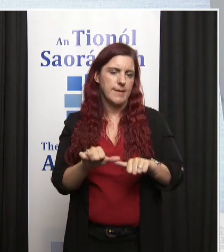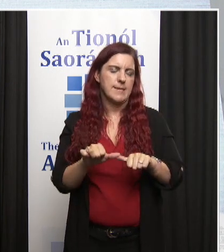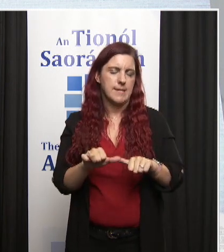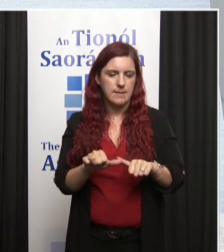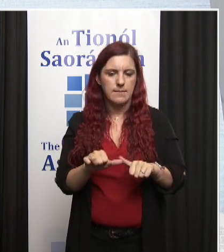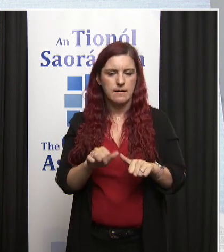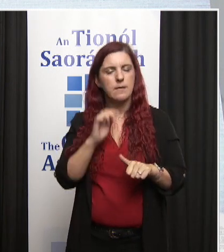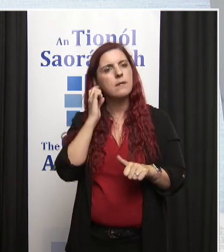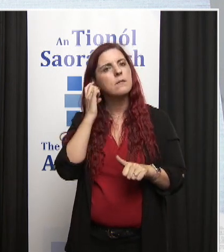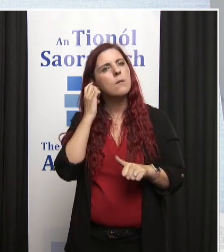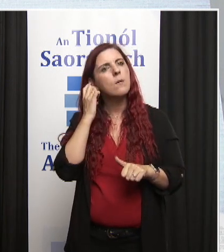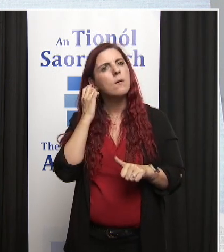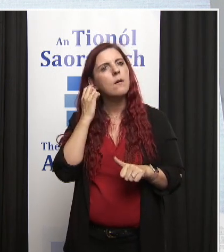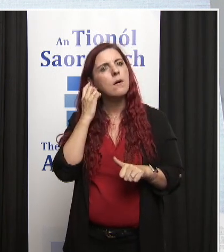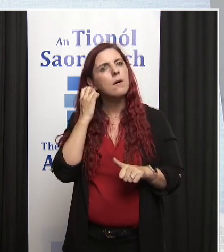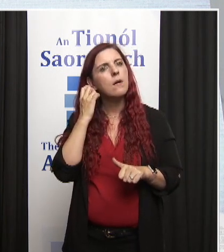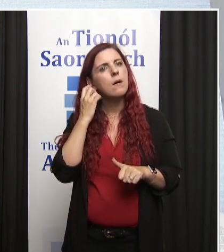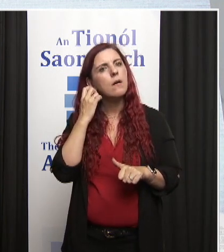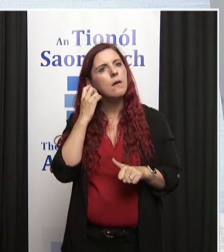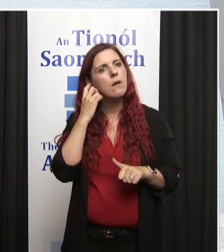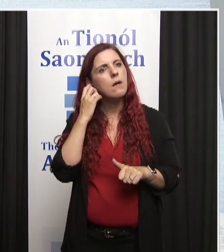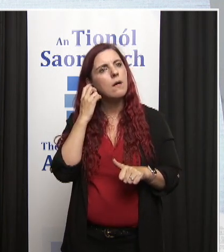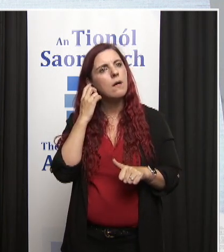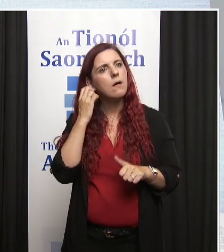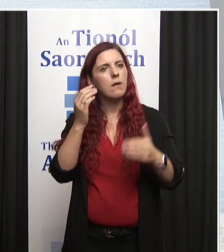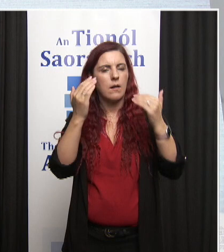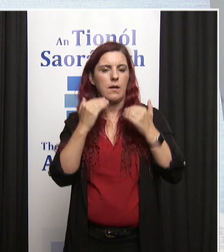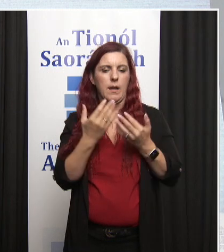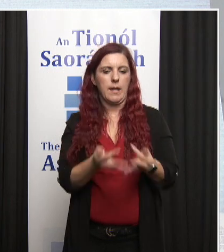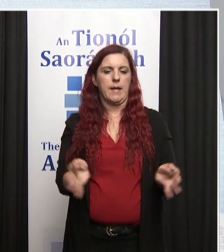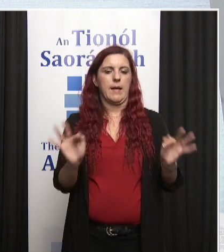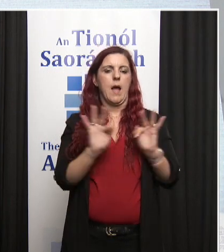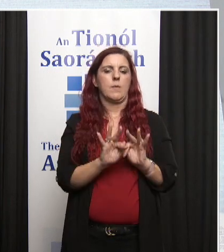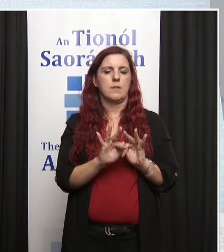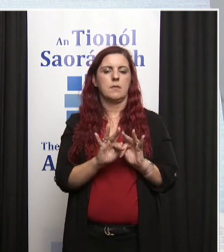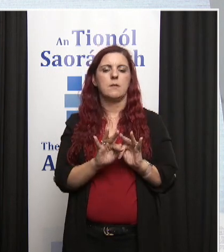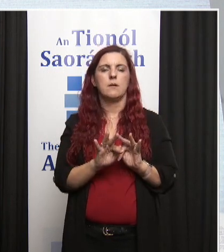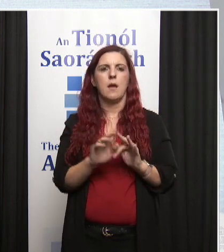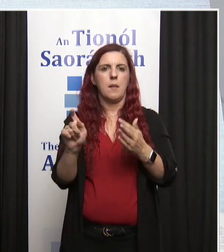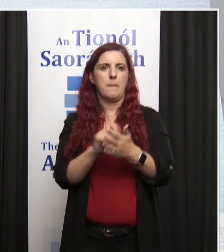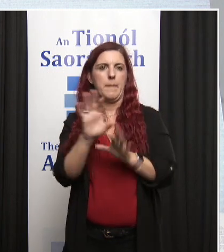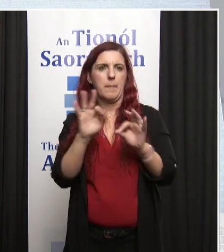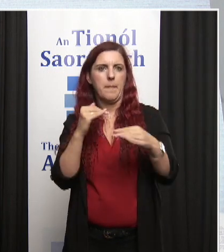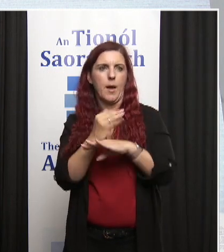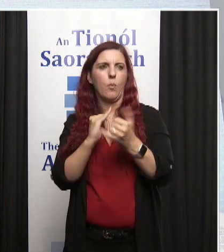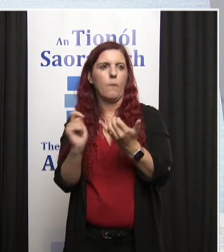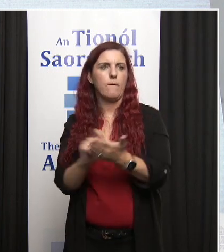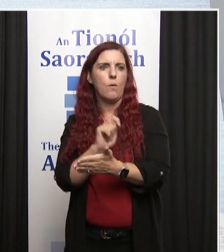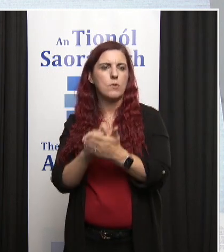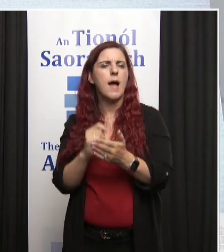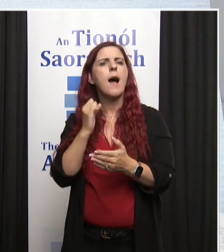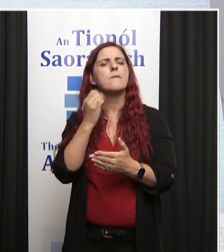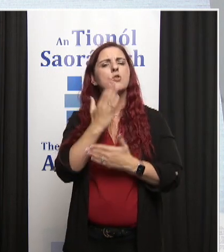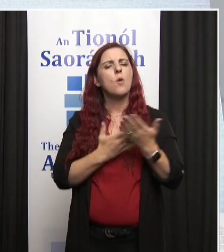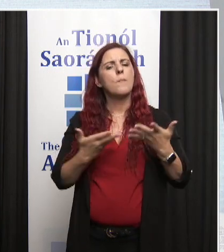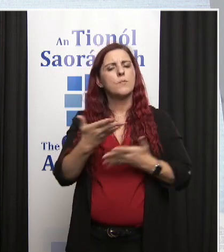So that's where we are. In relation to the cabinet, that it be elected by the voters, there was some discussions in